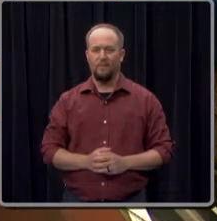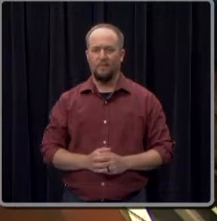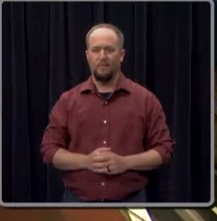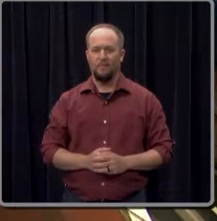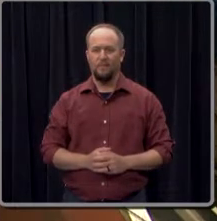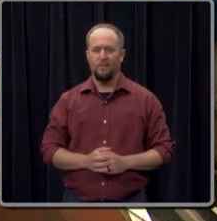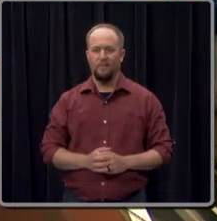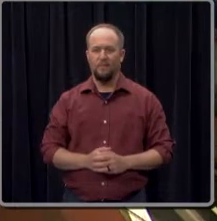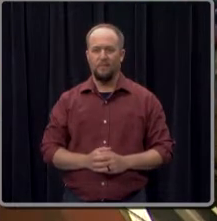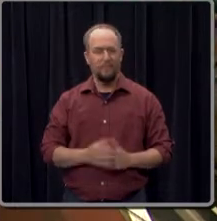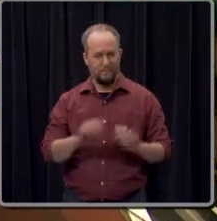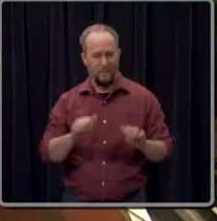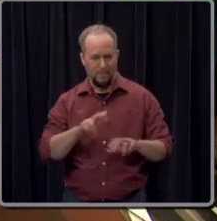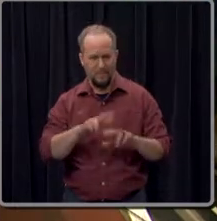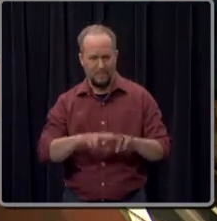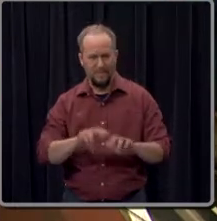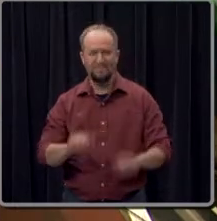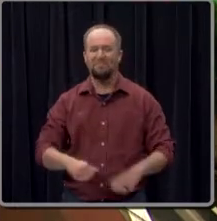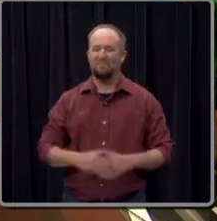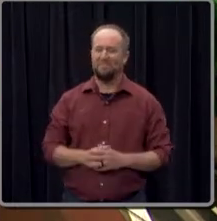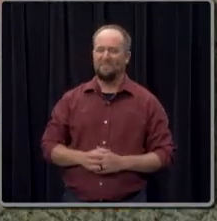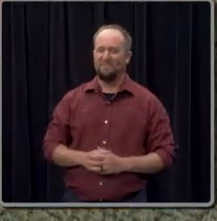You may be seated.